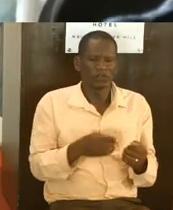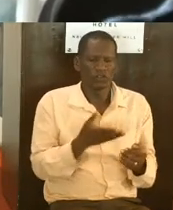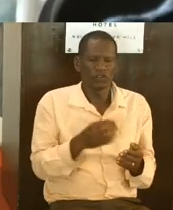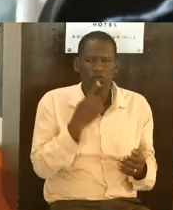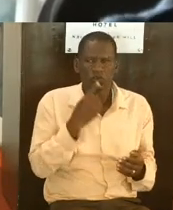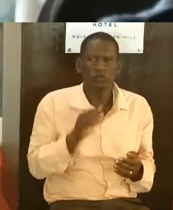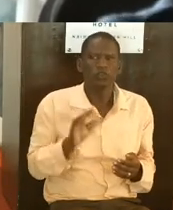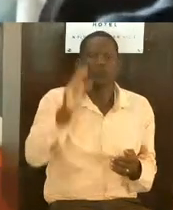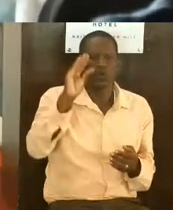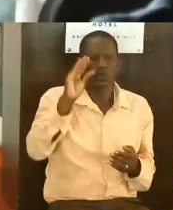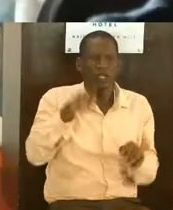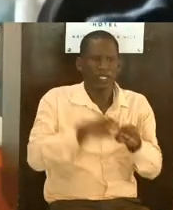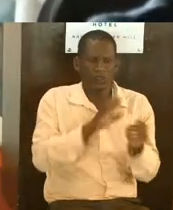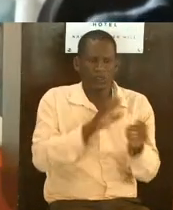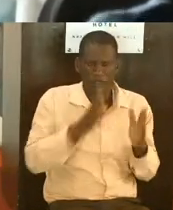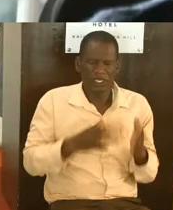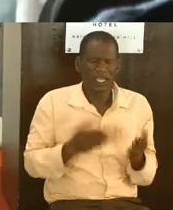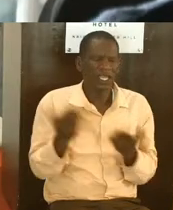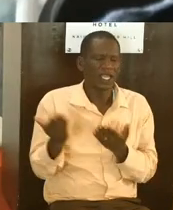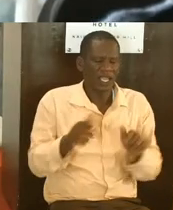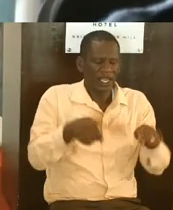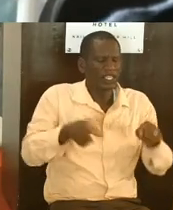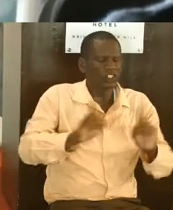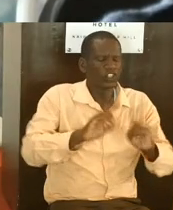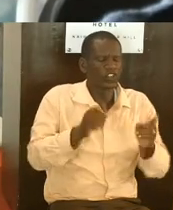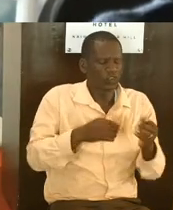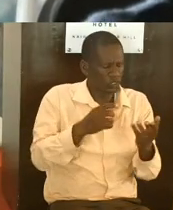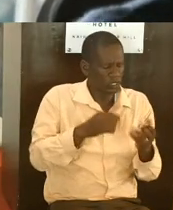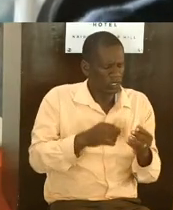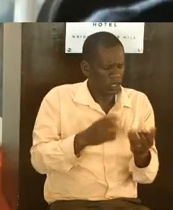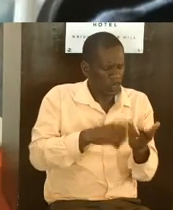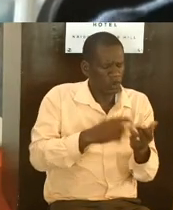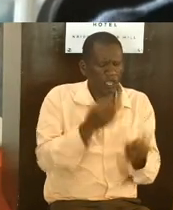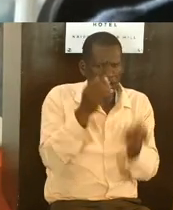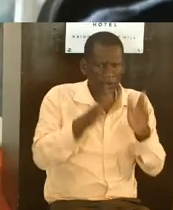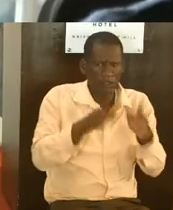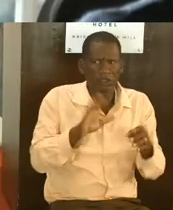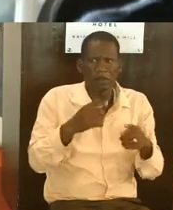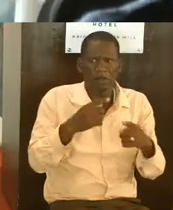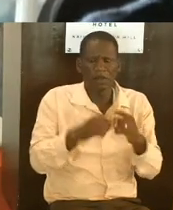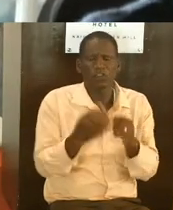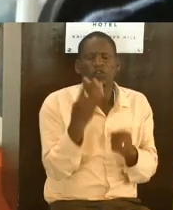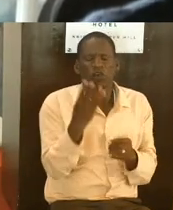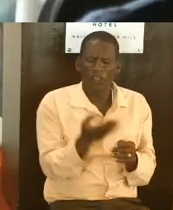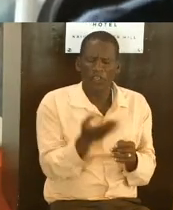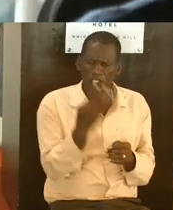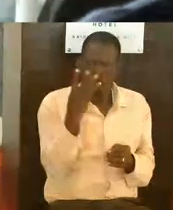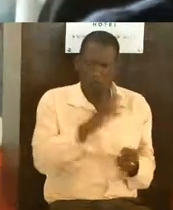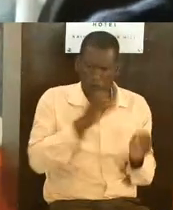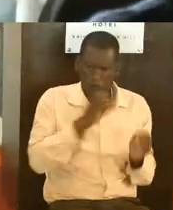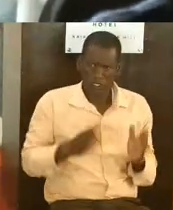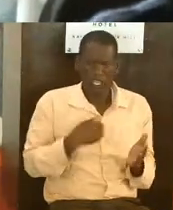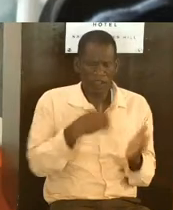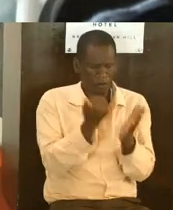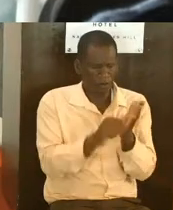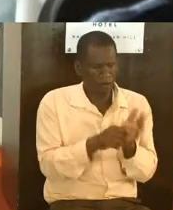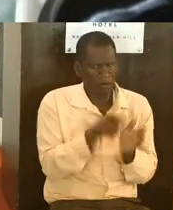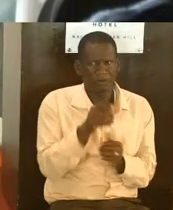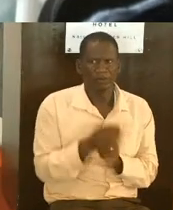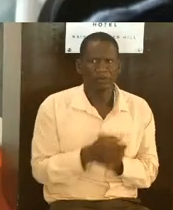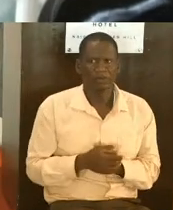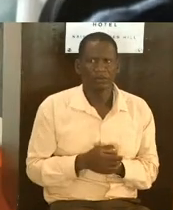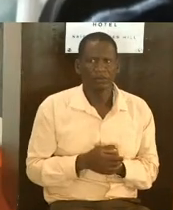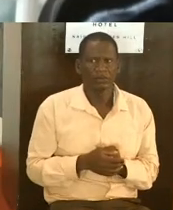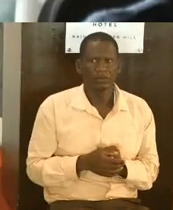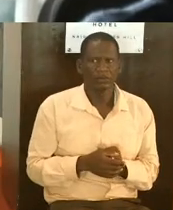you to be sworn in so let's not count on anybody other than the four and these four have a problem